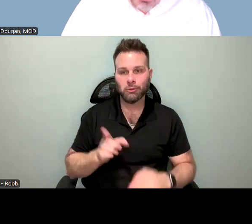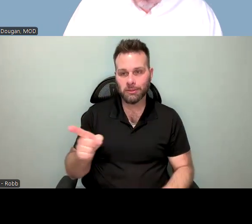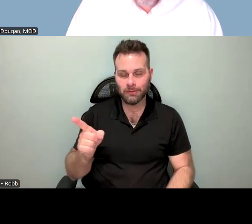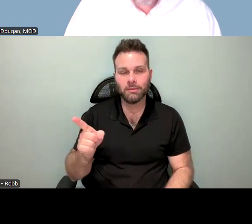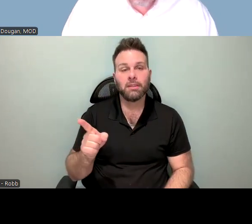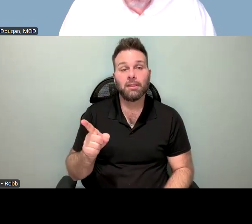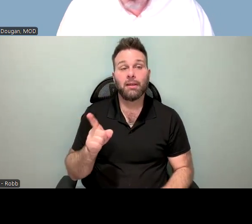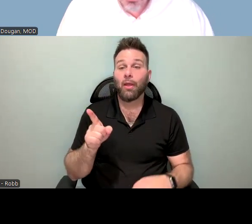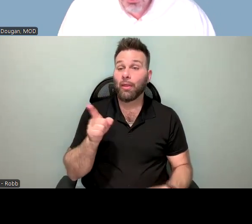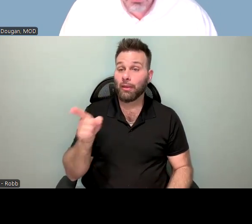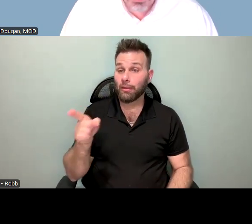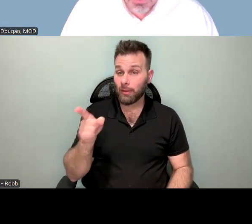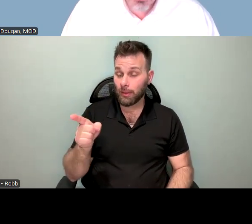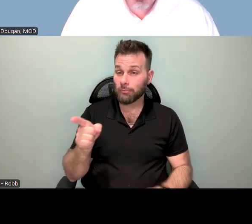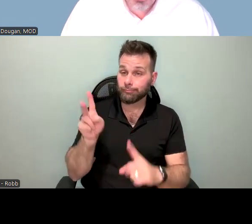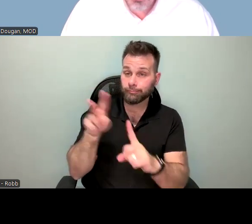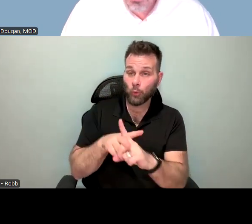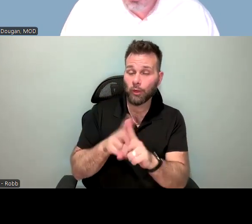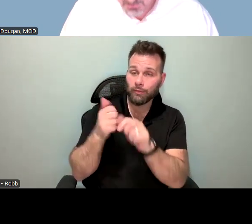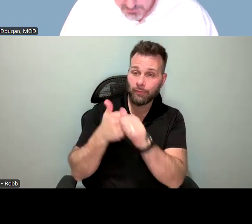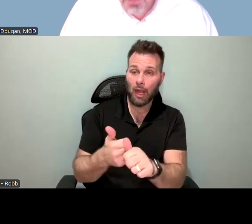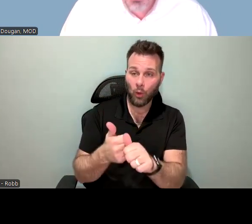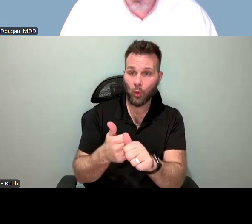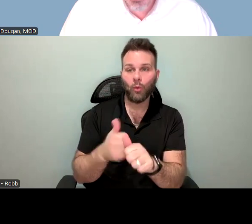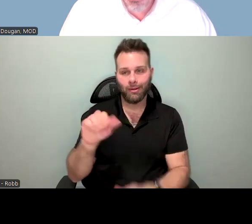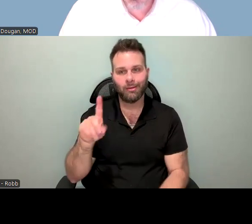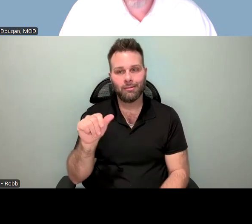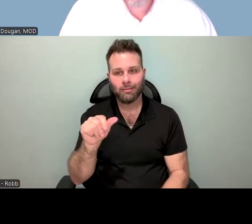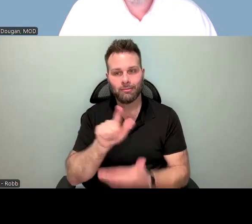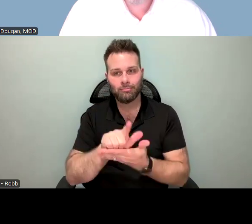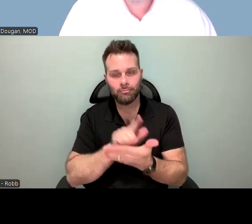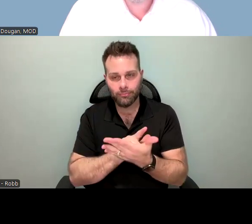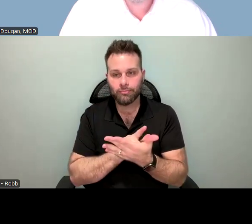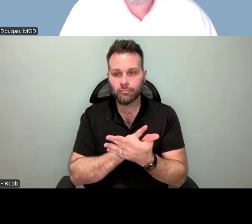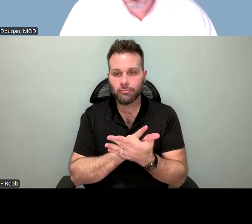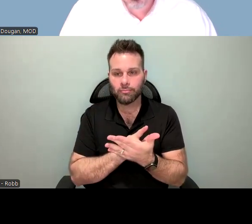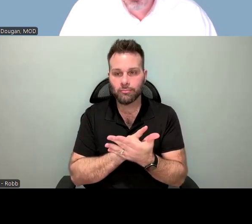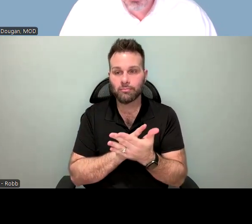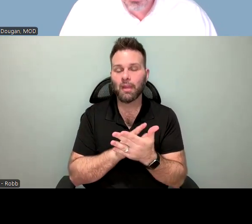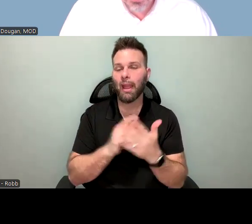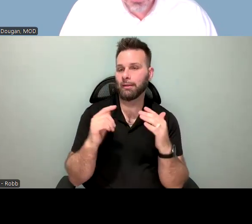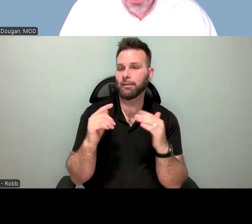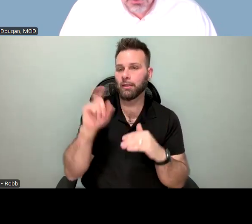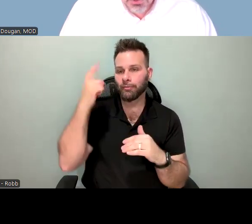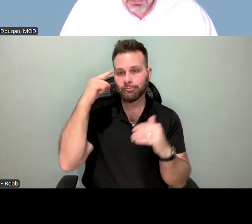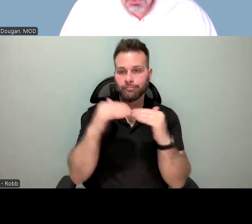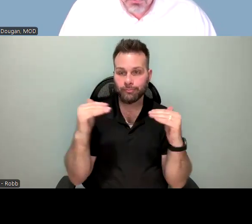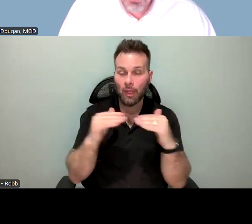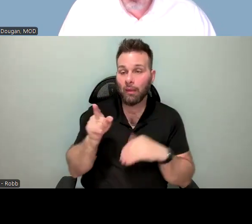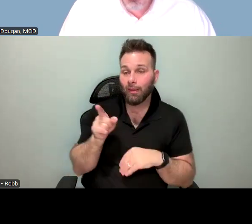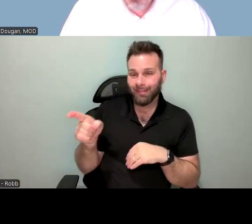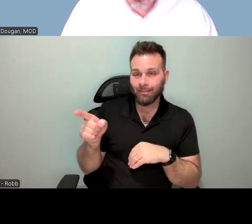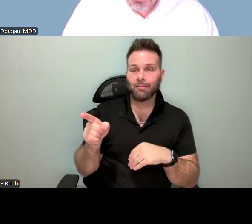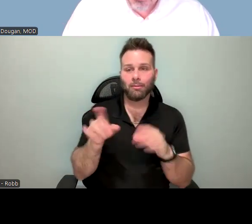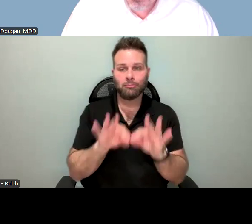ADA coordinators are appointed to ensure compliance with the Americans with Disabilities Act at the municipal level. They play a critical role